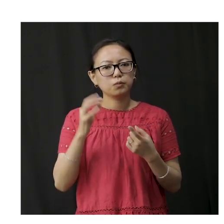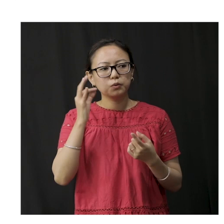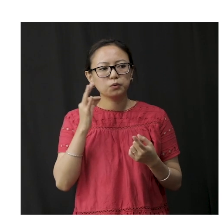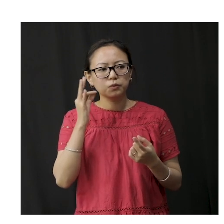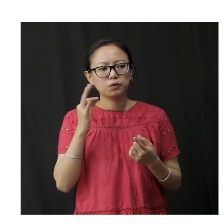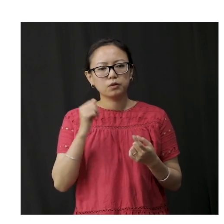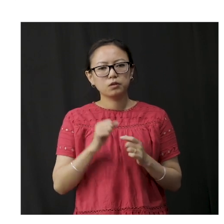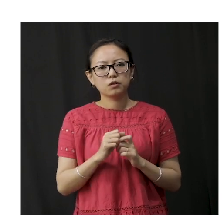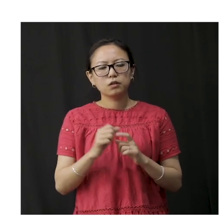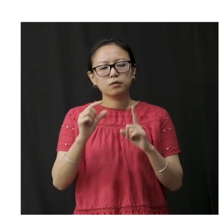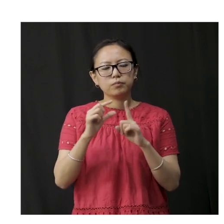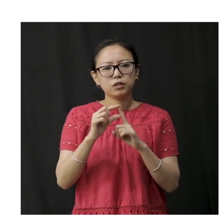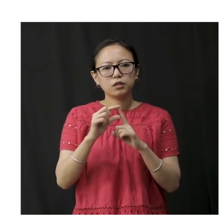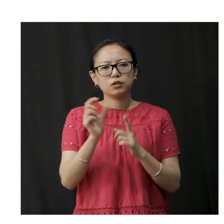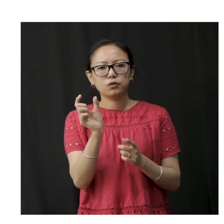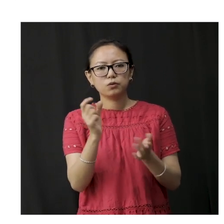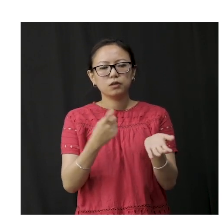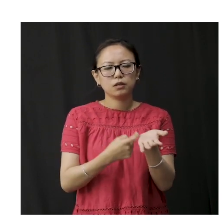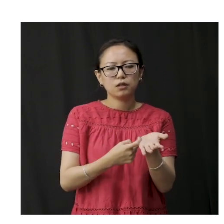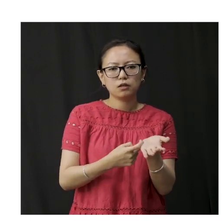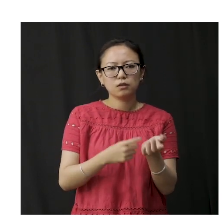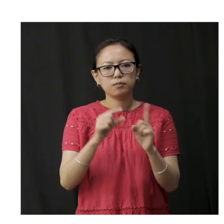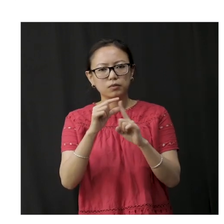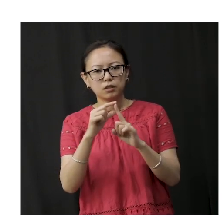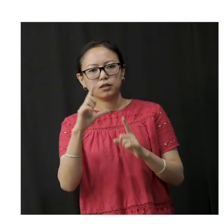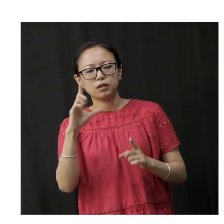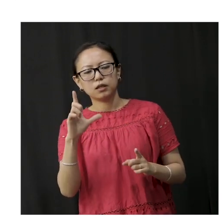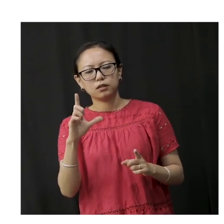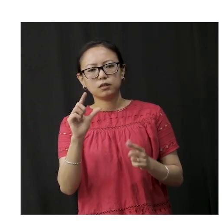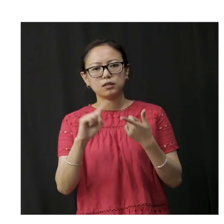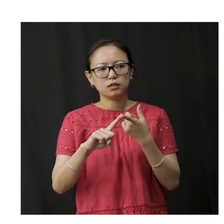blue. Now purple. PURPLE,